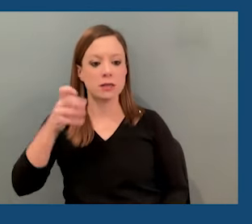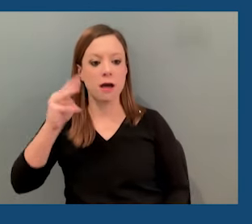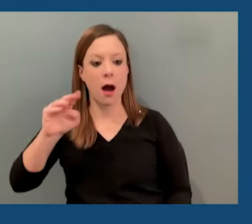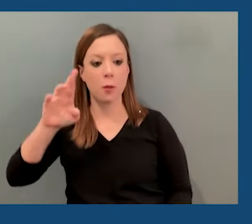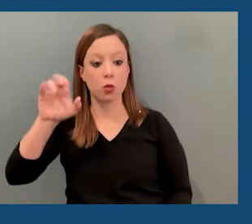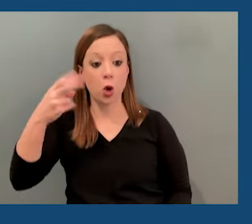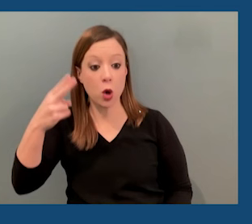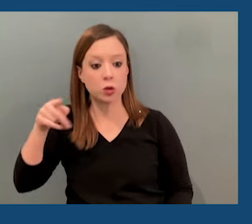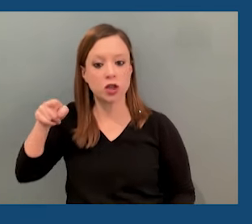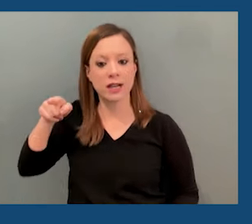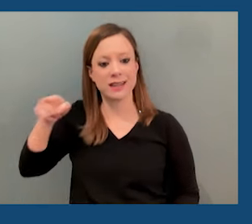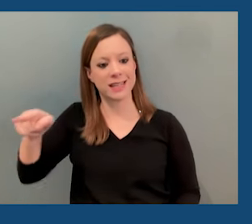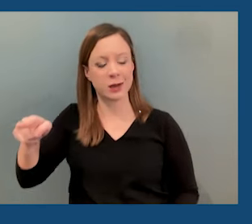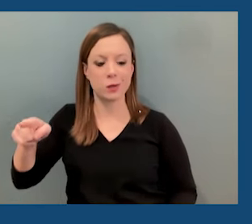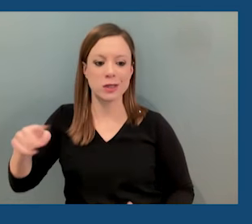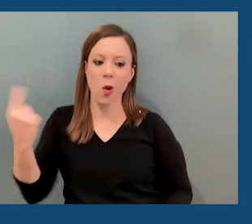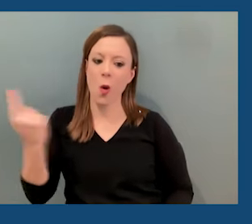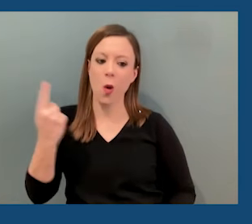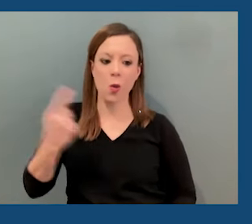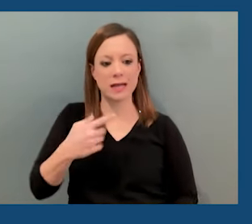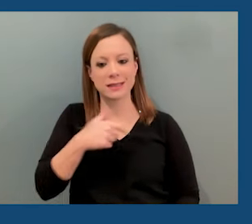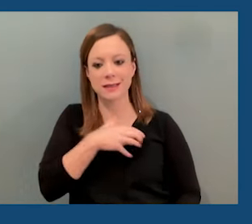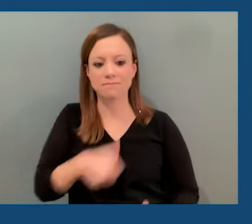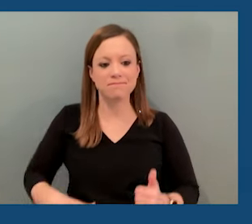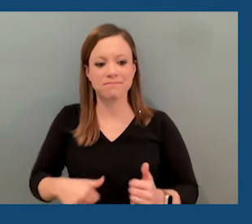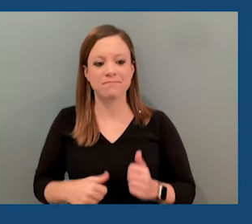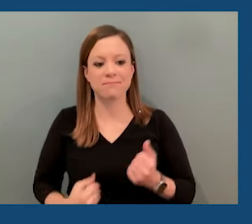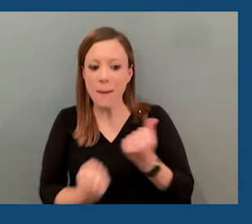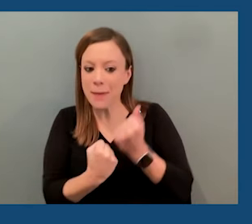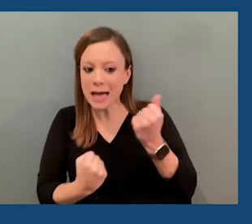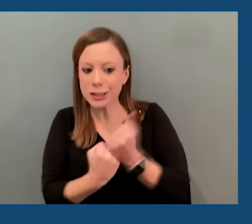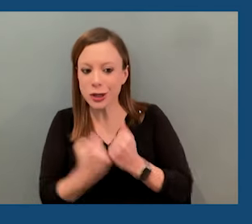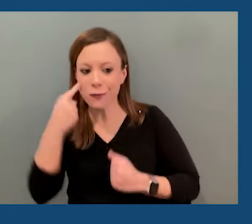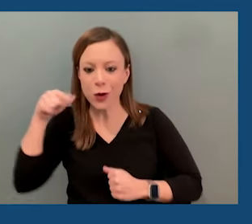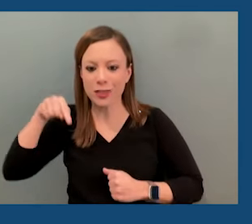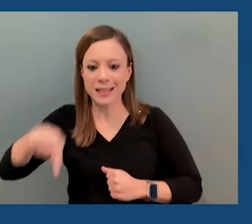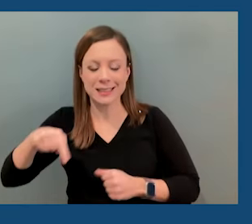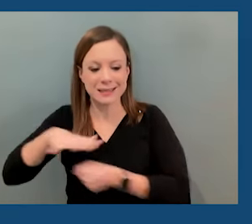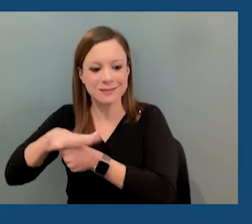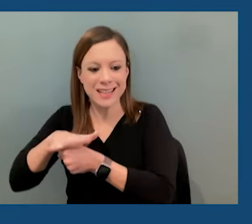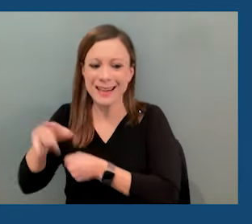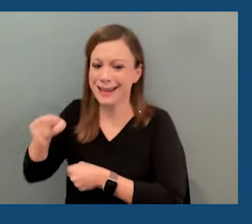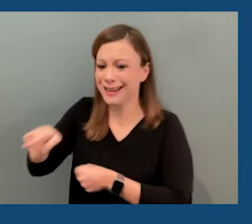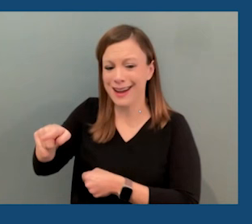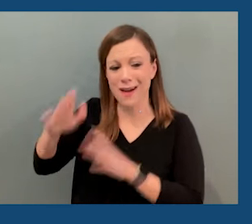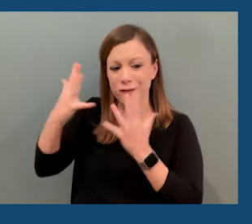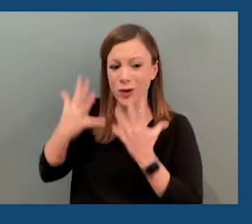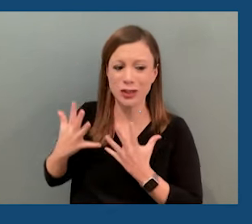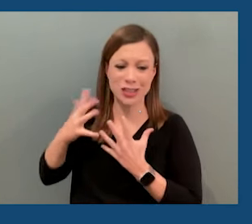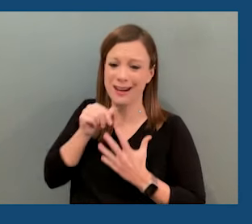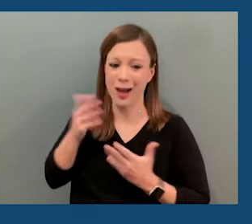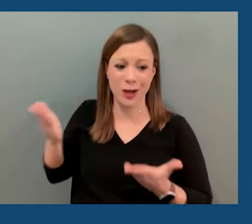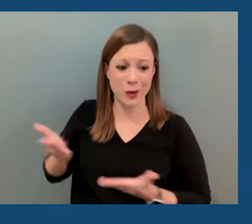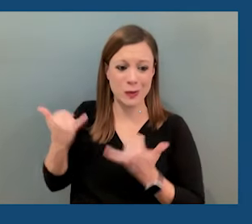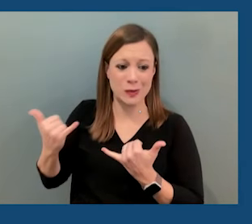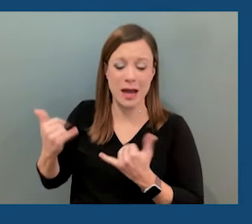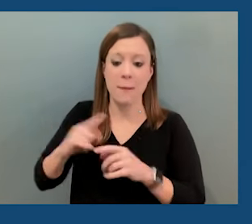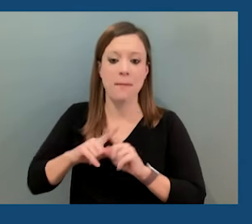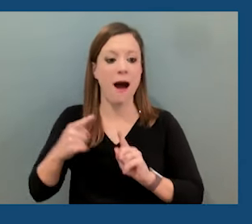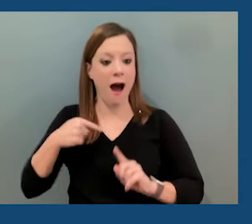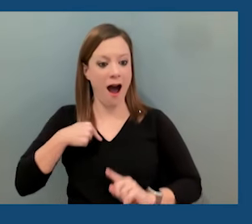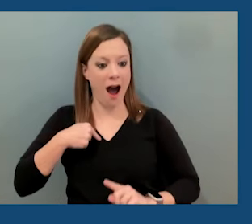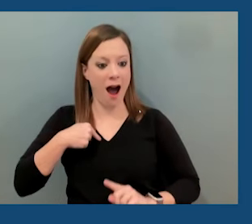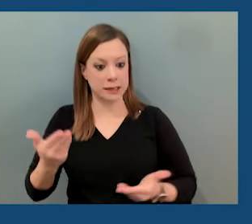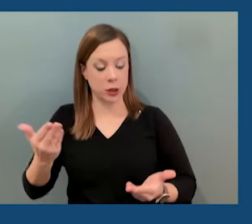as Lieutenant Governor, could not be here with us today, but we look forward to catching up with him again soon. But I came out here because he invited me to see